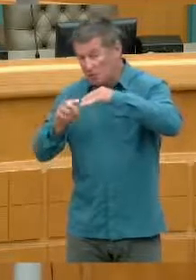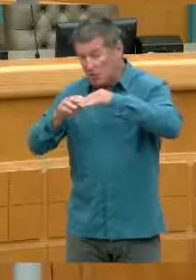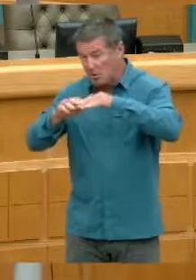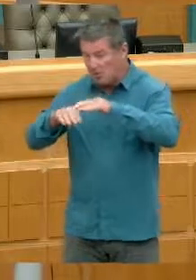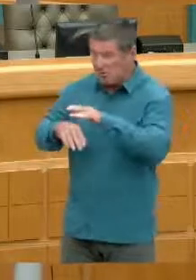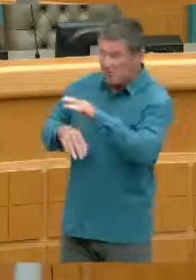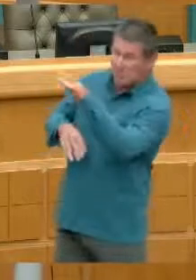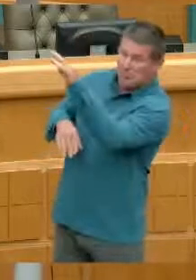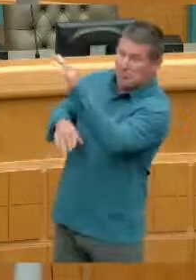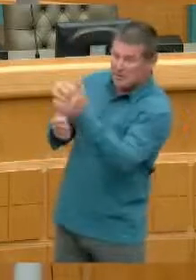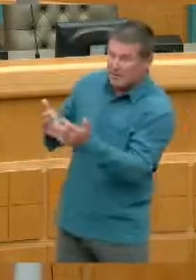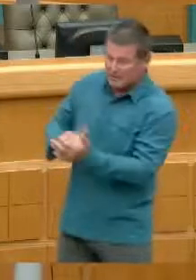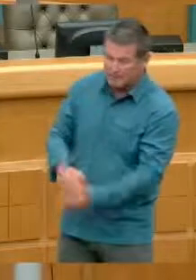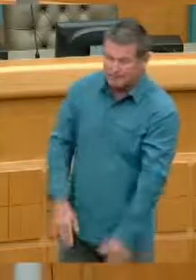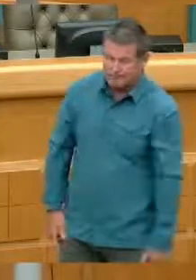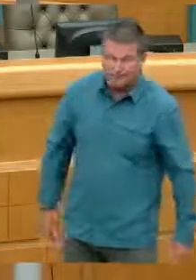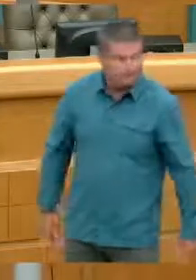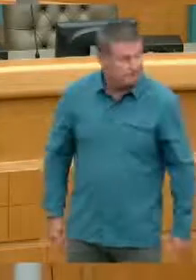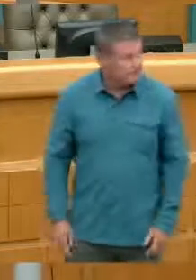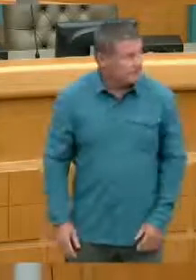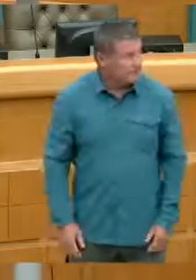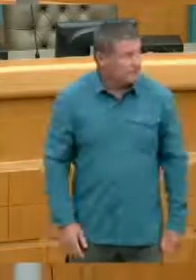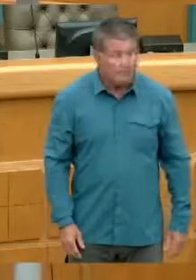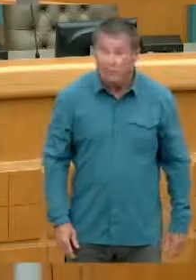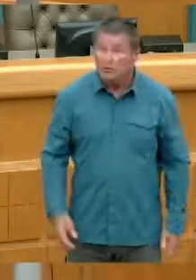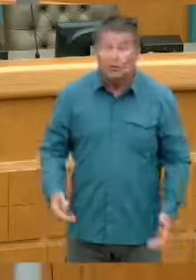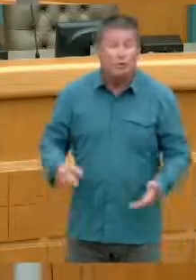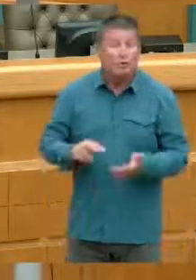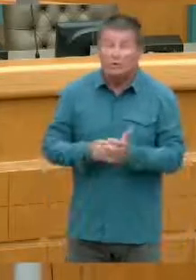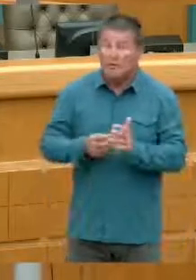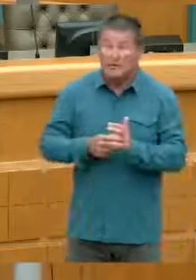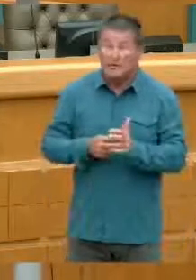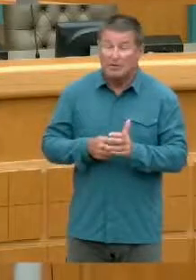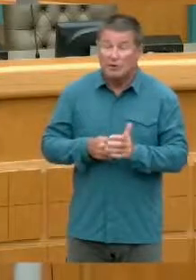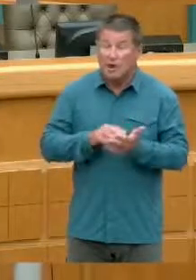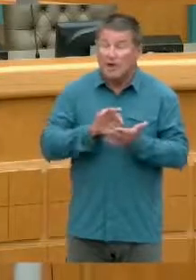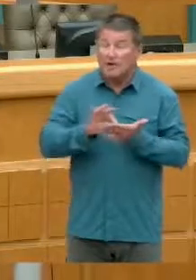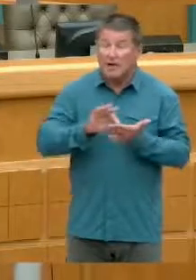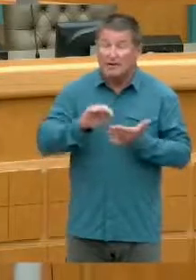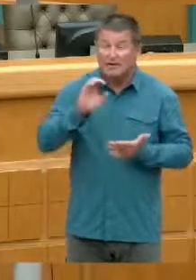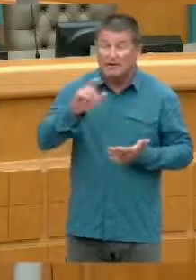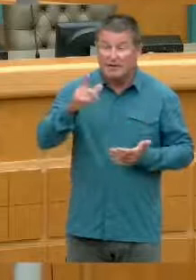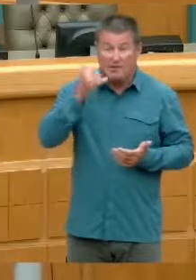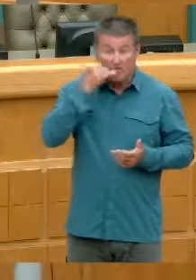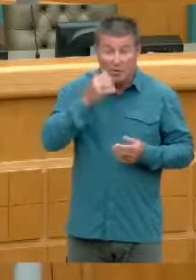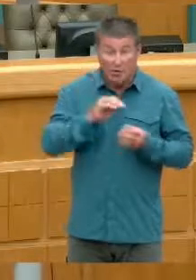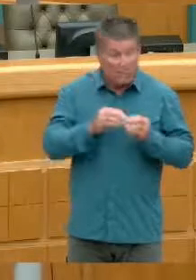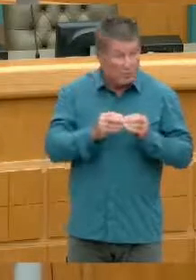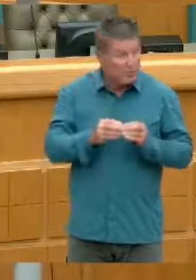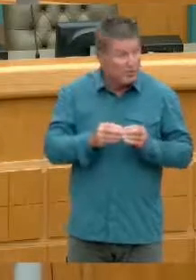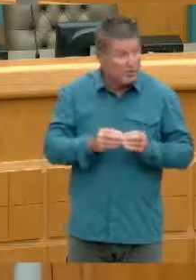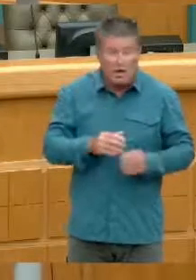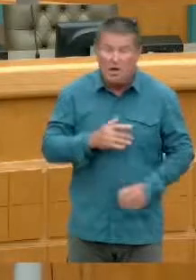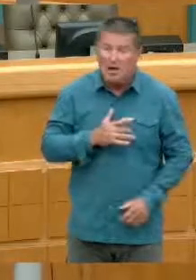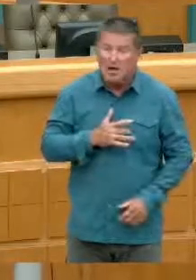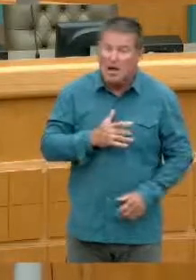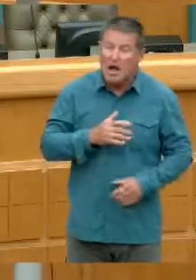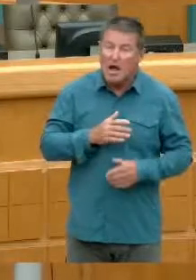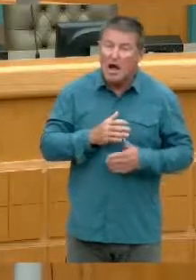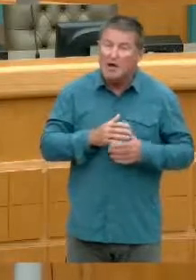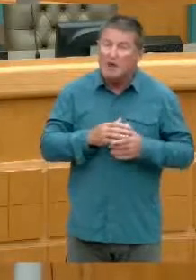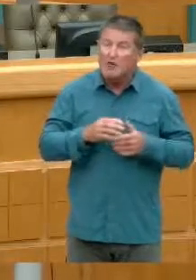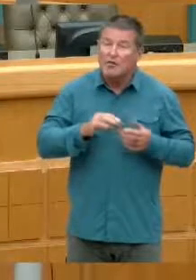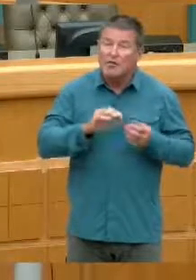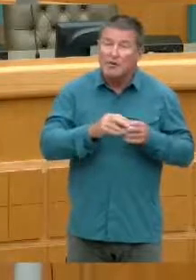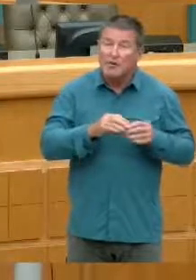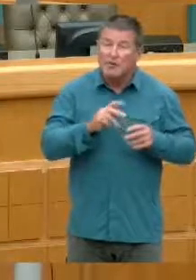again. So overall, across all these cell phone metrics, what we see is a general pattern, except for the schools, of going